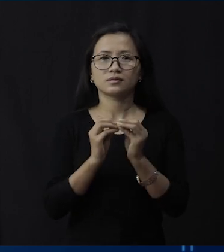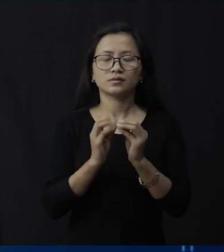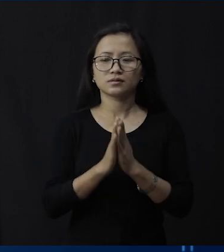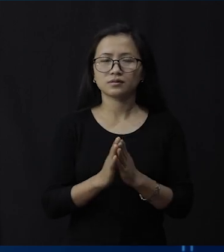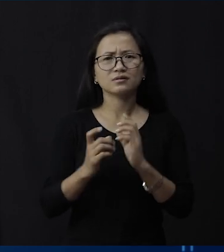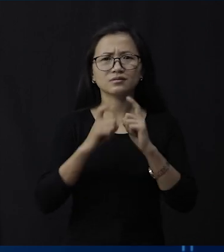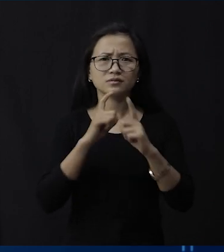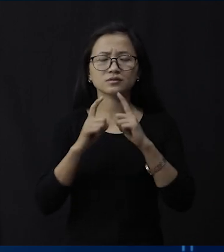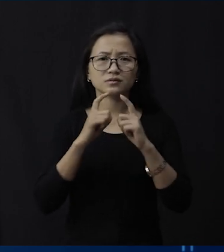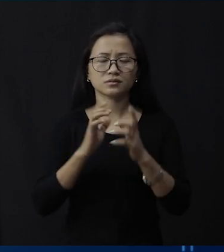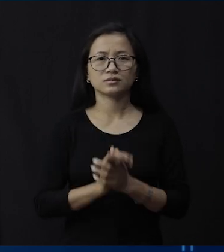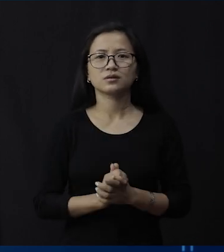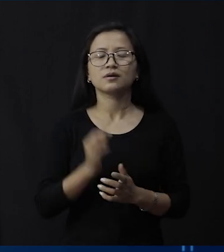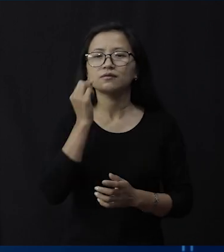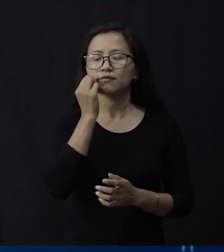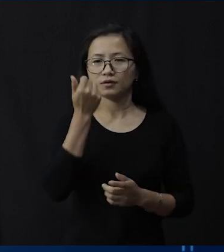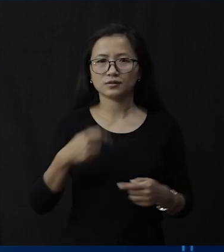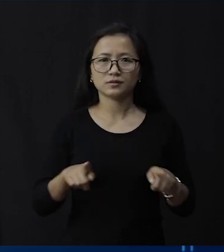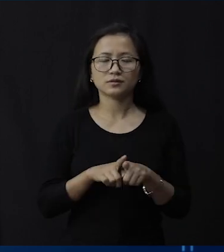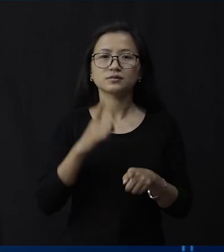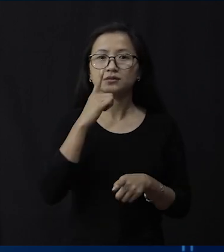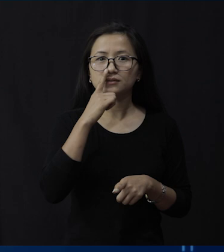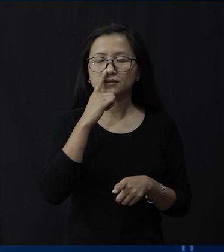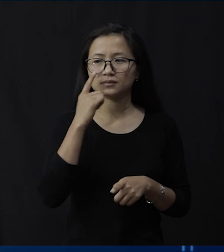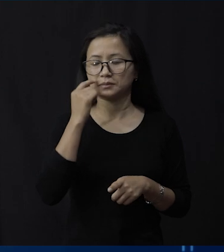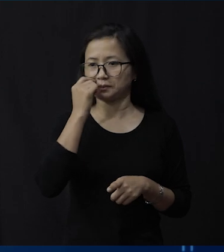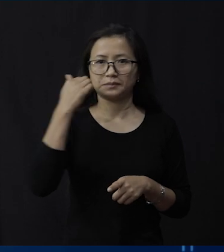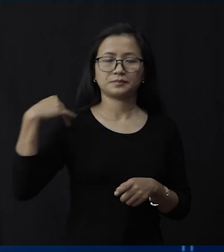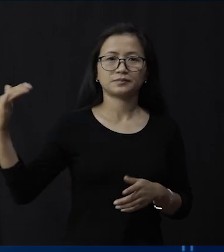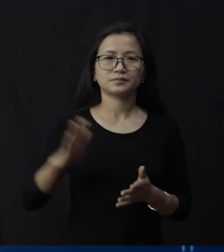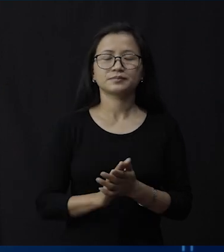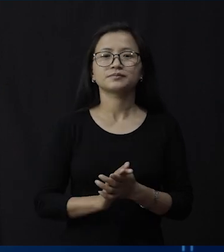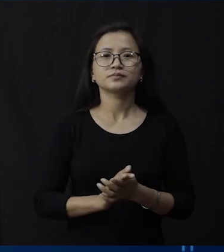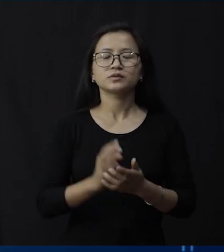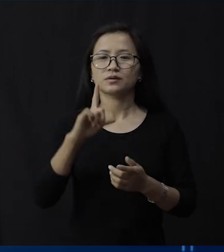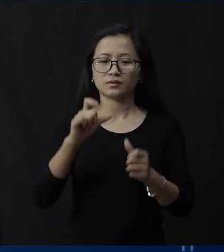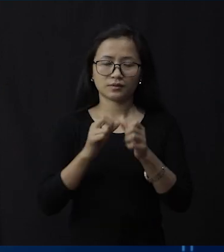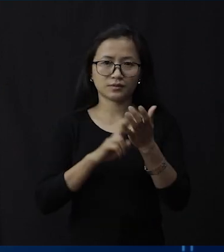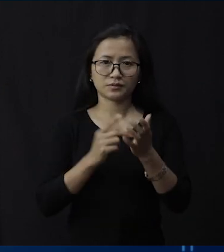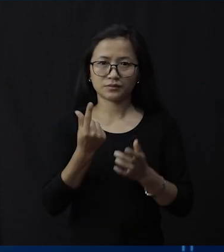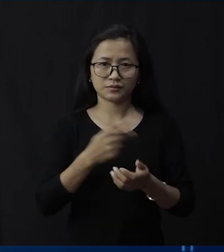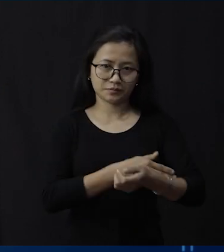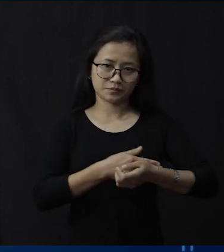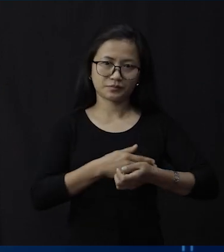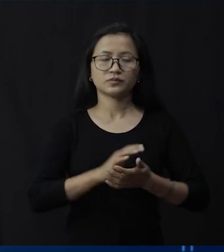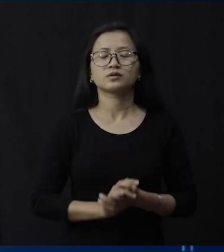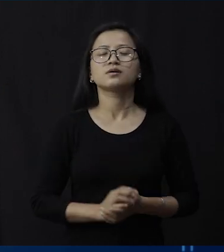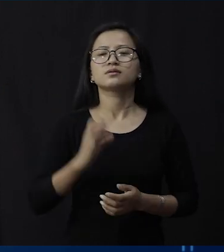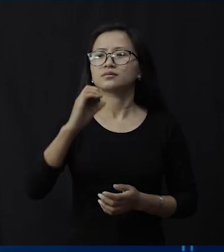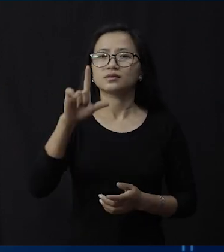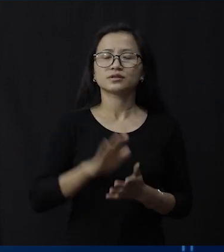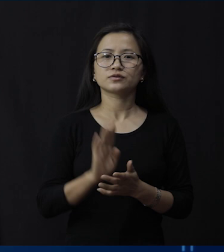a conversation between the father and the son. The son name is Lanu and he is in class